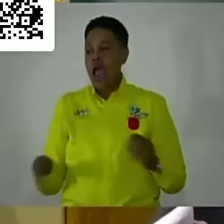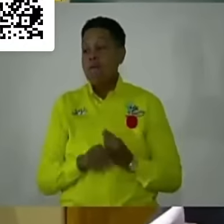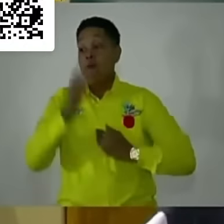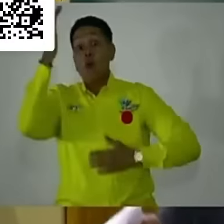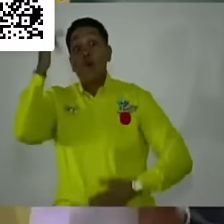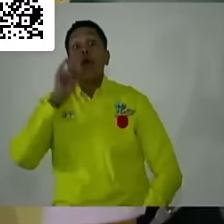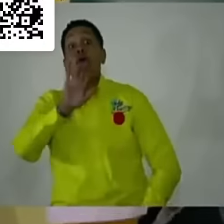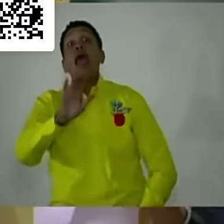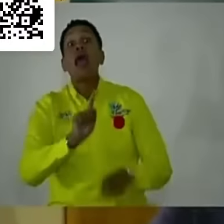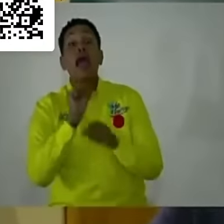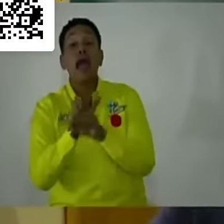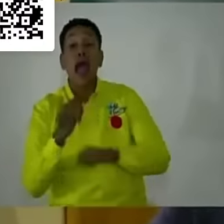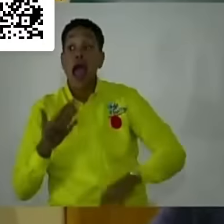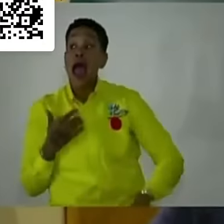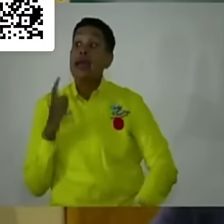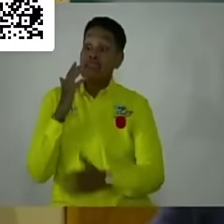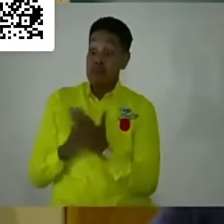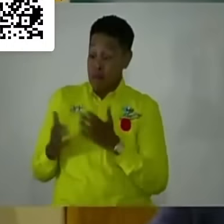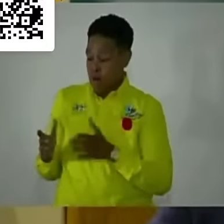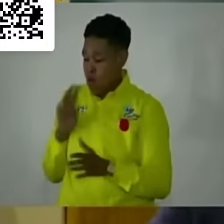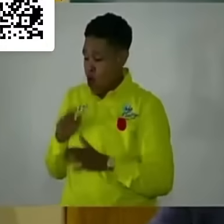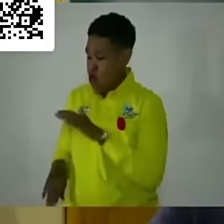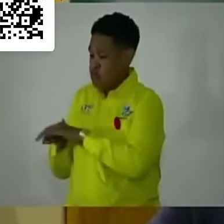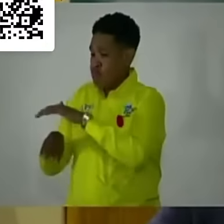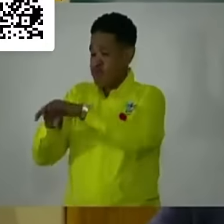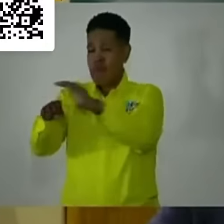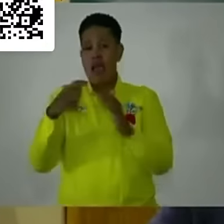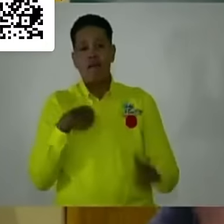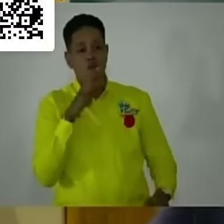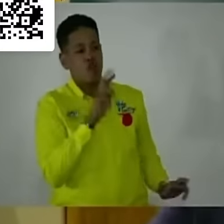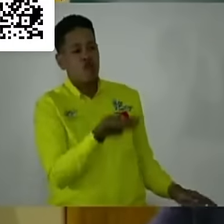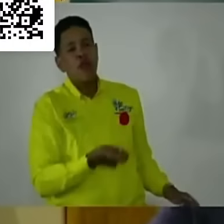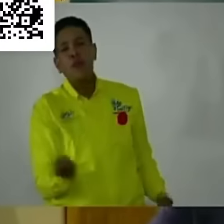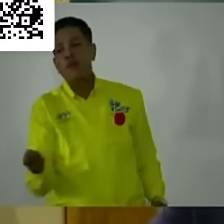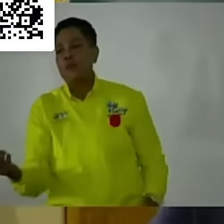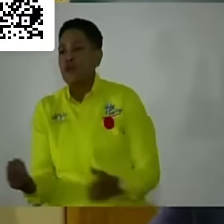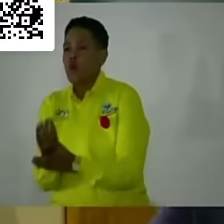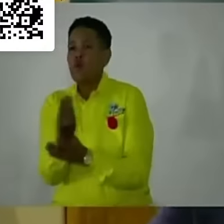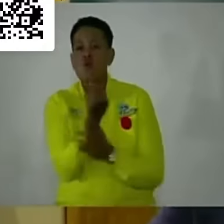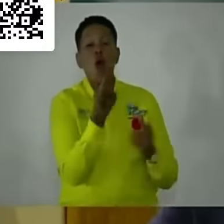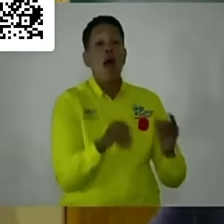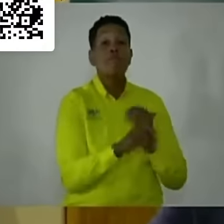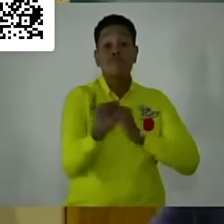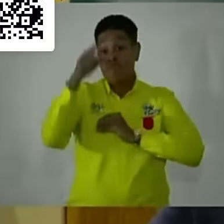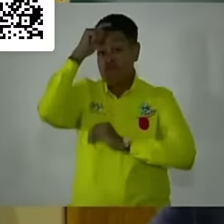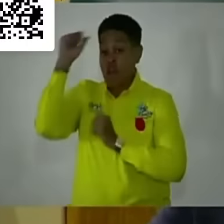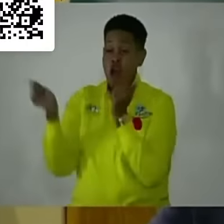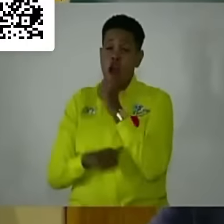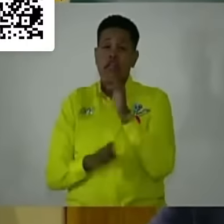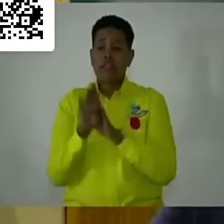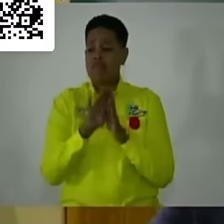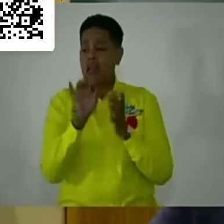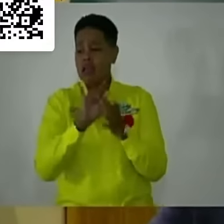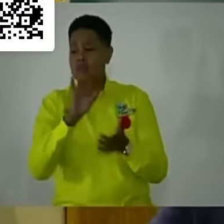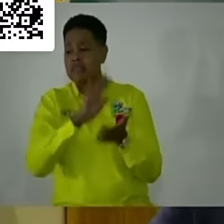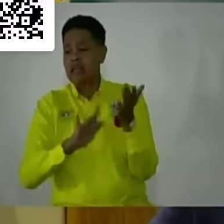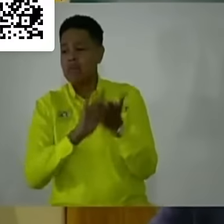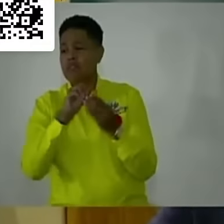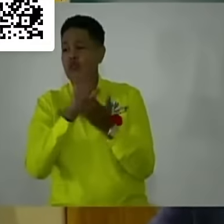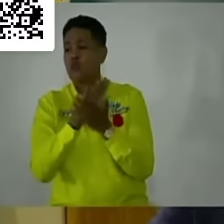because they had the ponds and they had the water. They've also done, under the development, tablets in